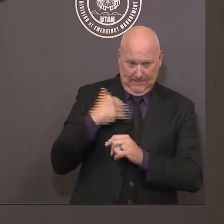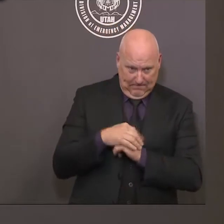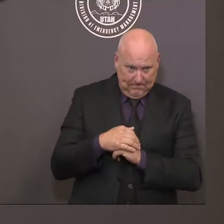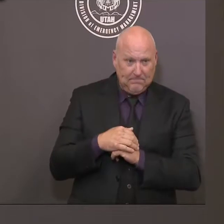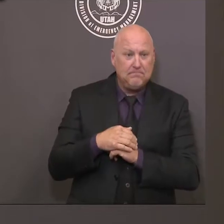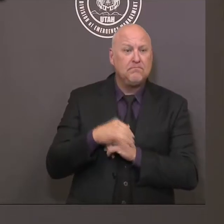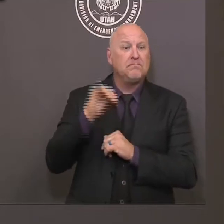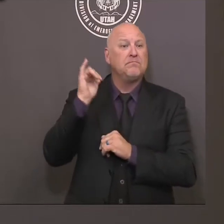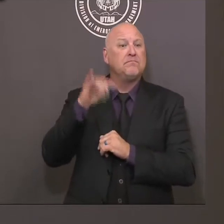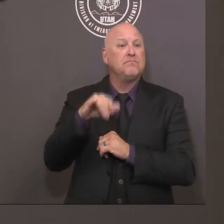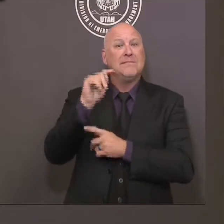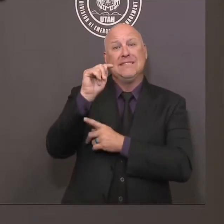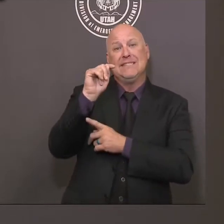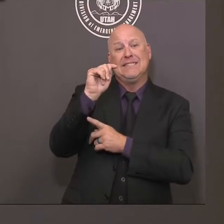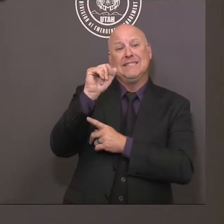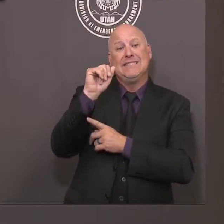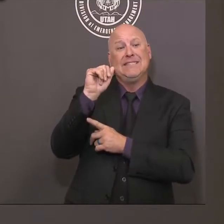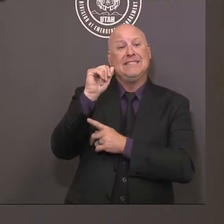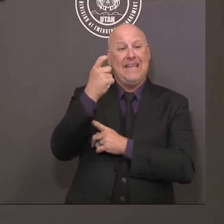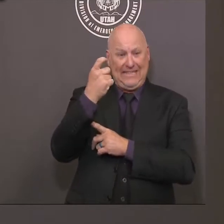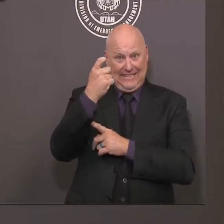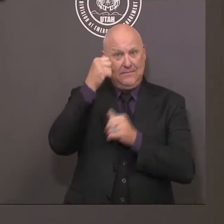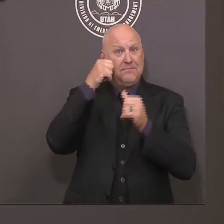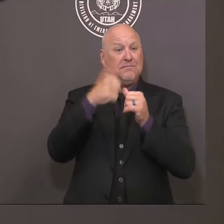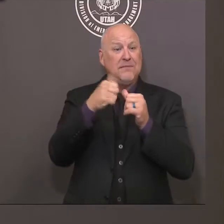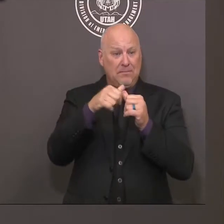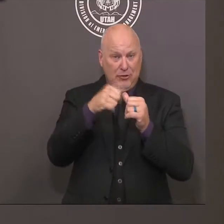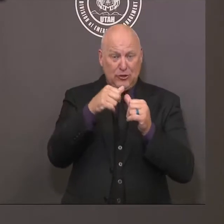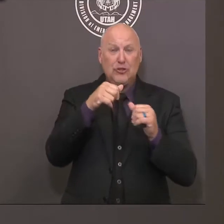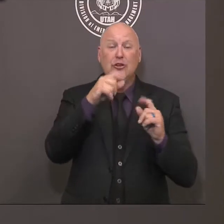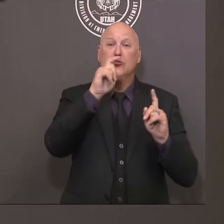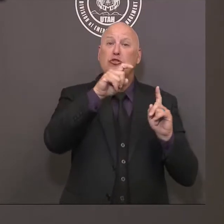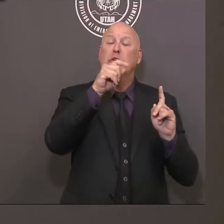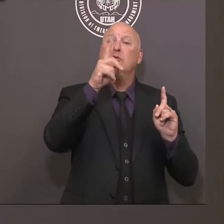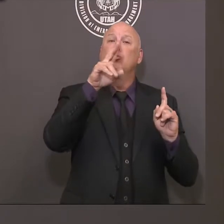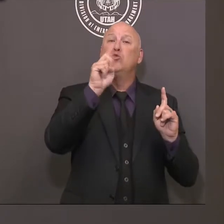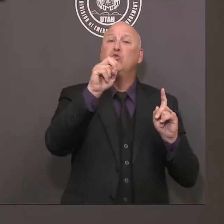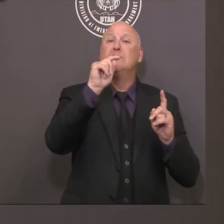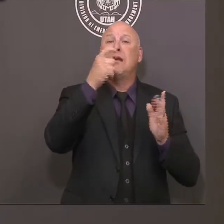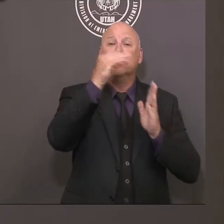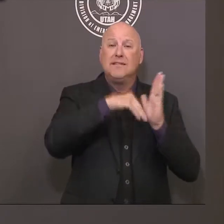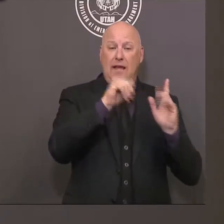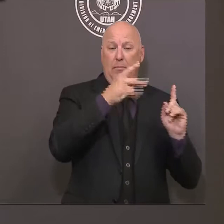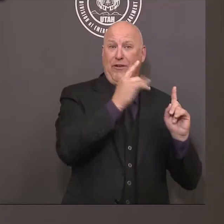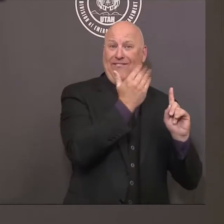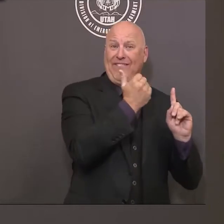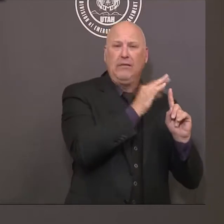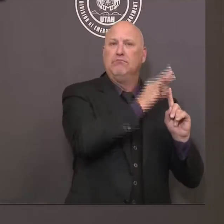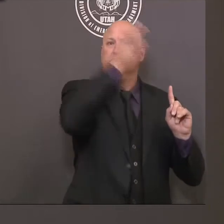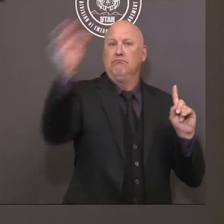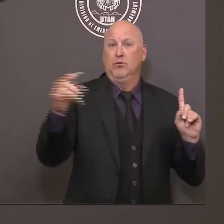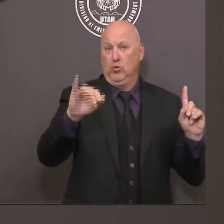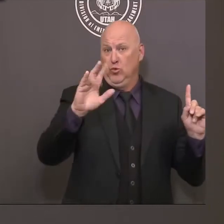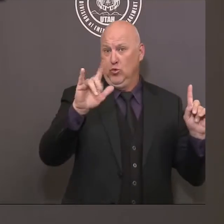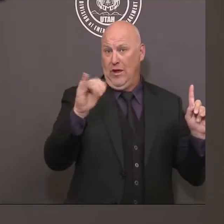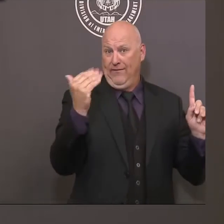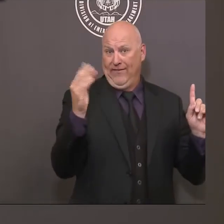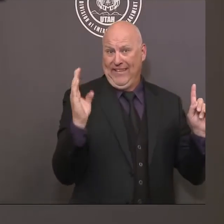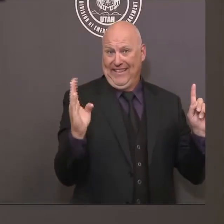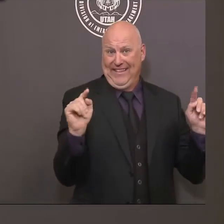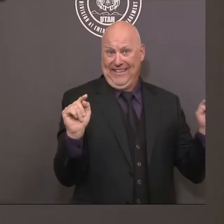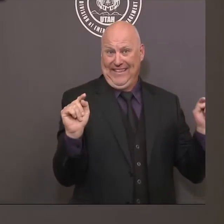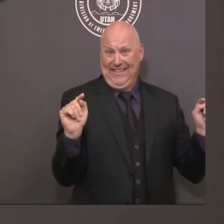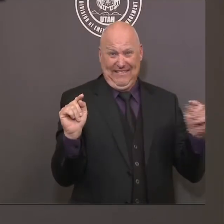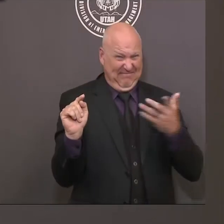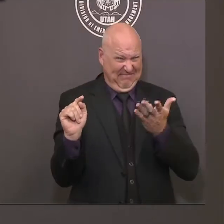July 15th. So with that, we need to take care of those budget items, those things that cause us to have our revenue